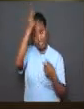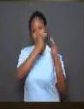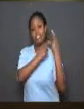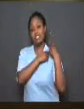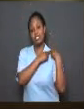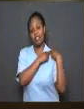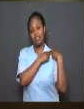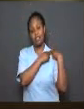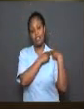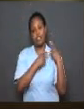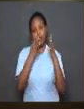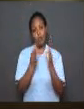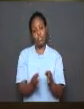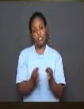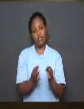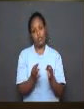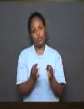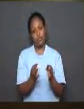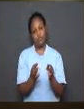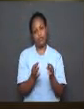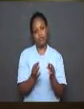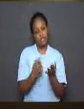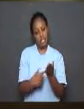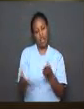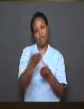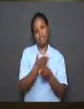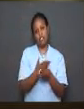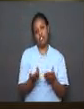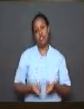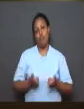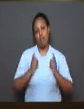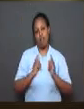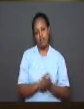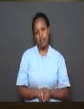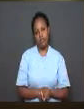government depends upon observing these limitations.